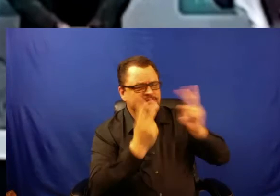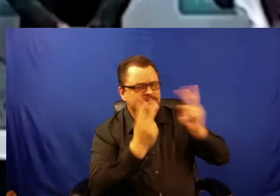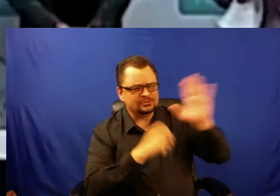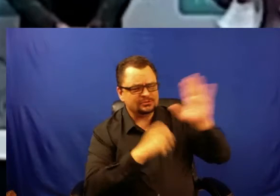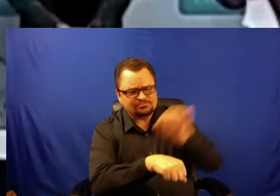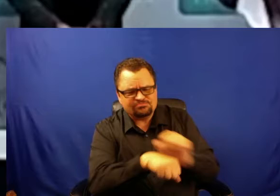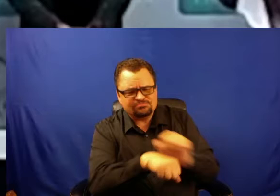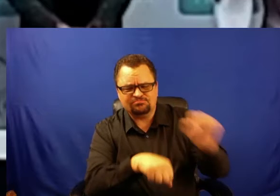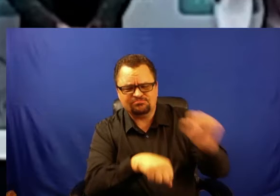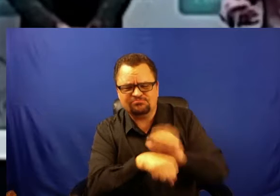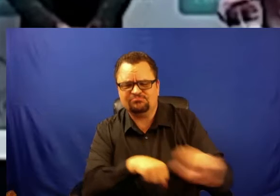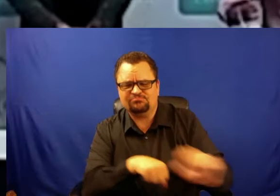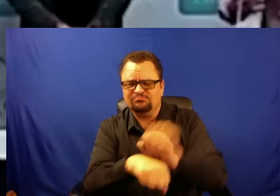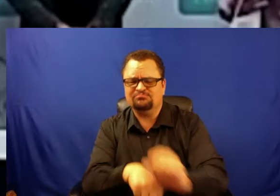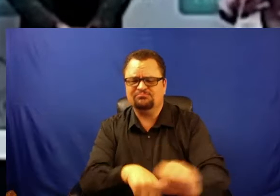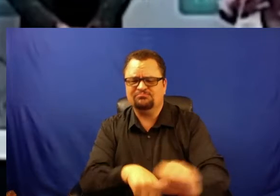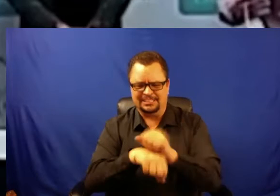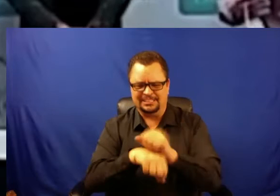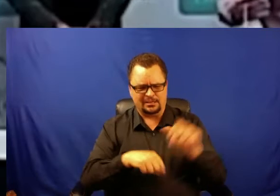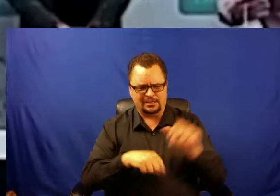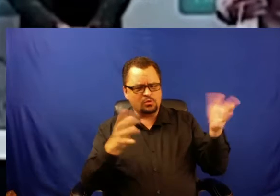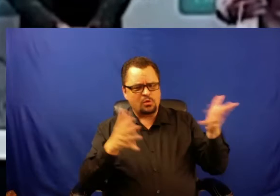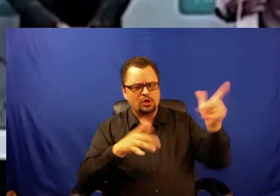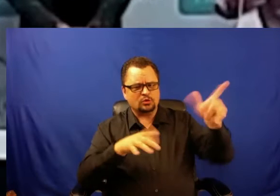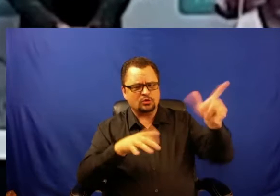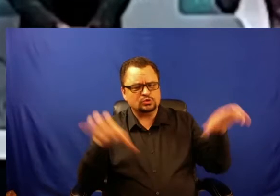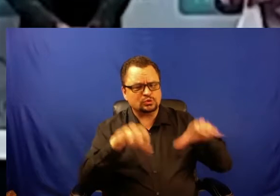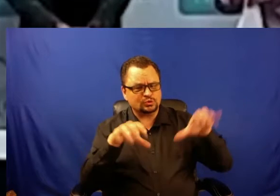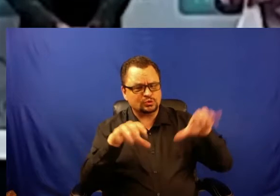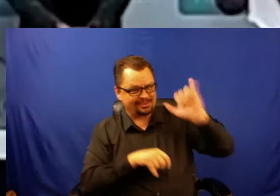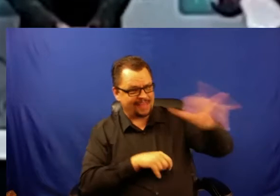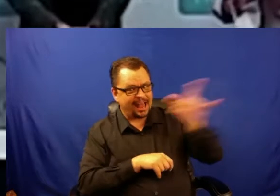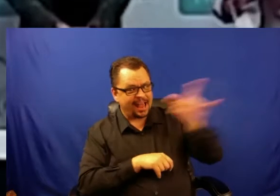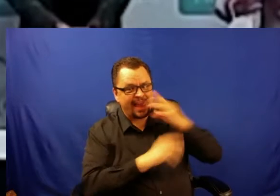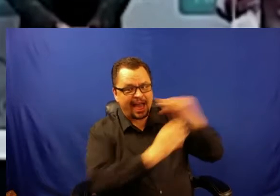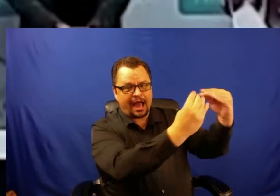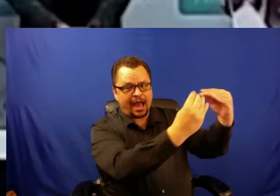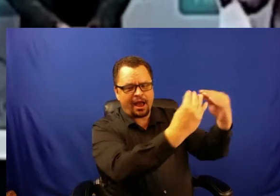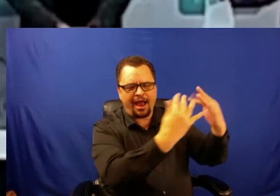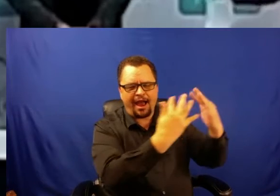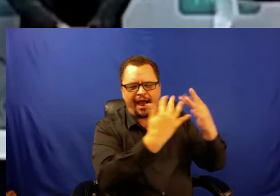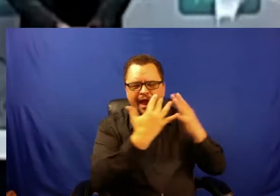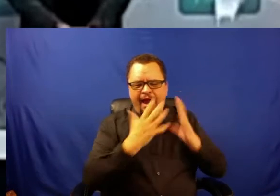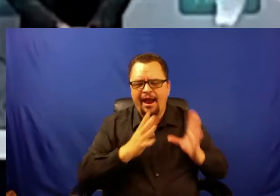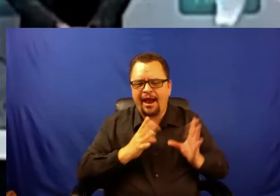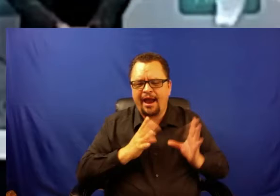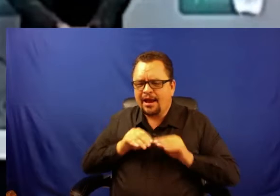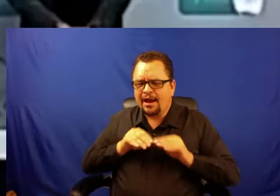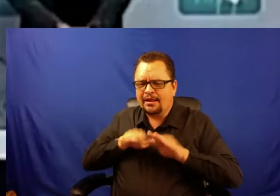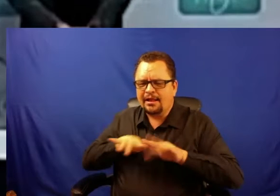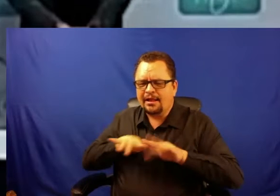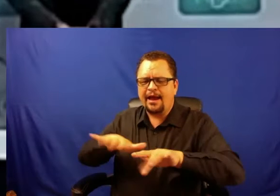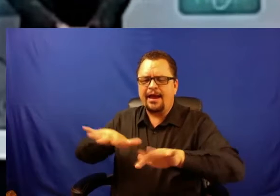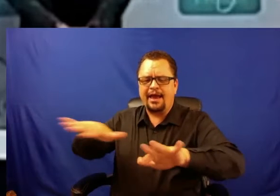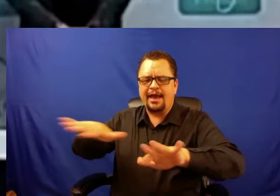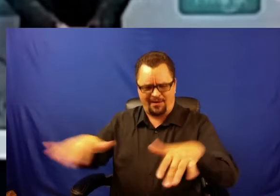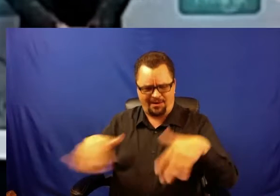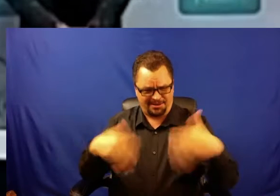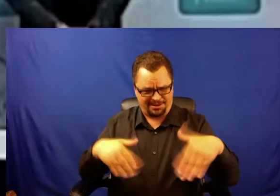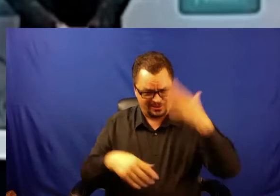ray of hope in the darkness of the pandemic to provide the vaccines. The vaccines